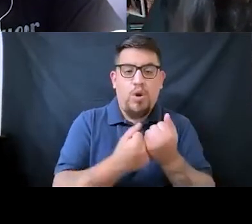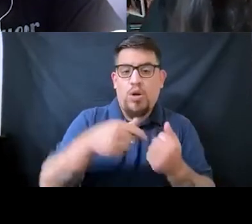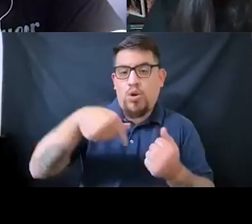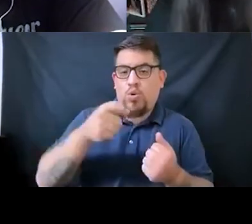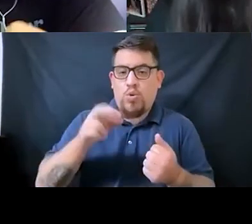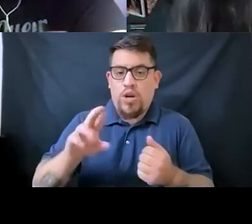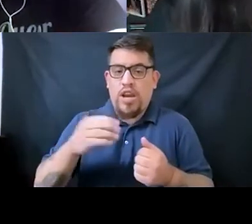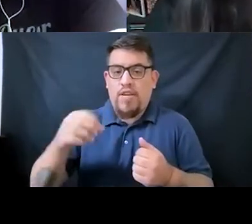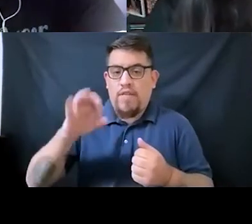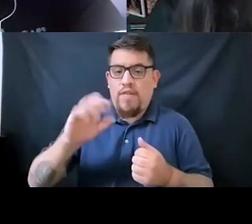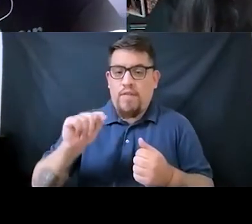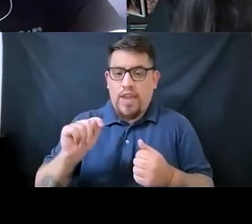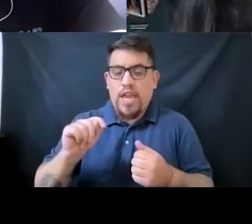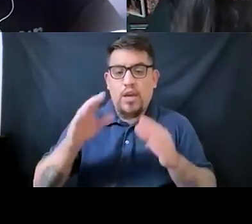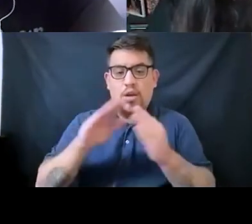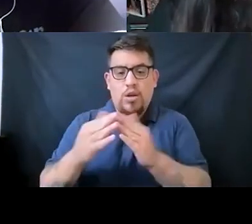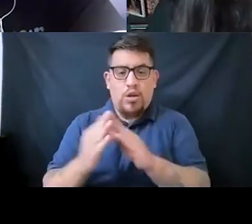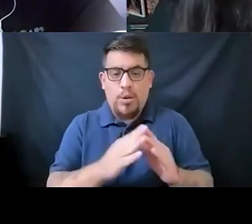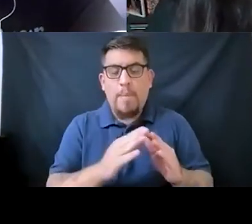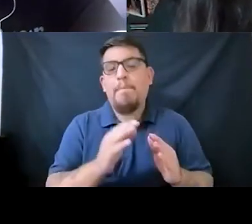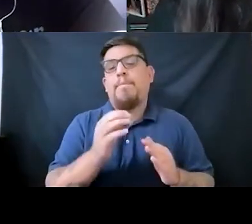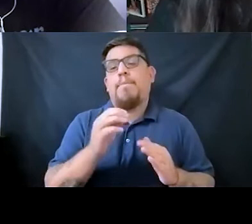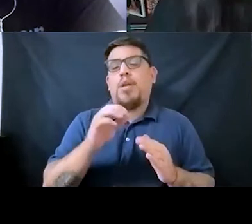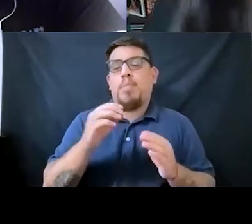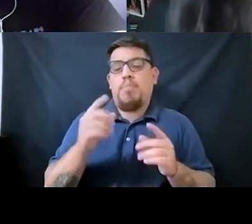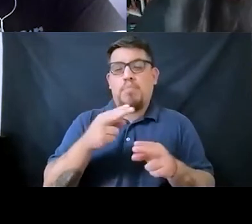that you mentioned Powell's, which is in Portland, right?